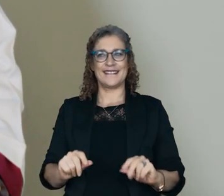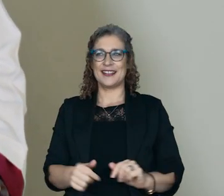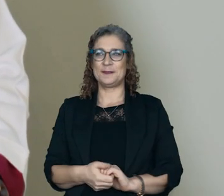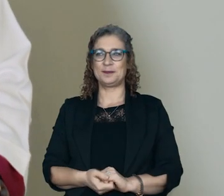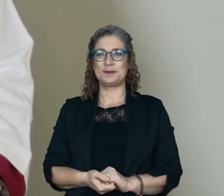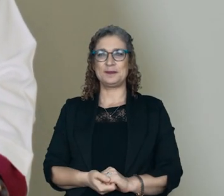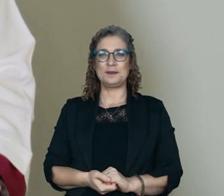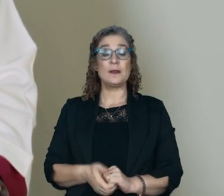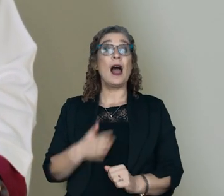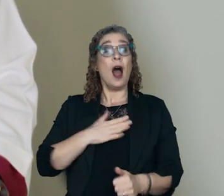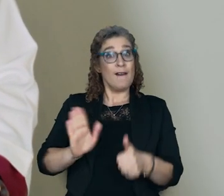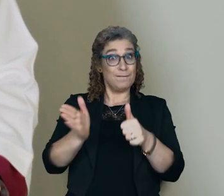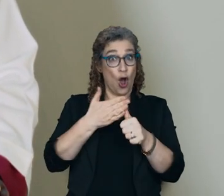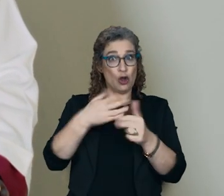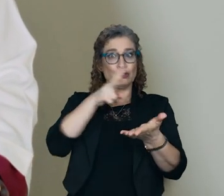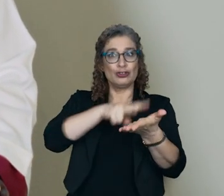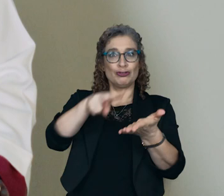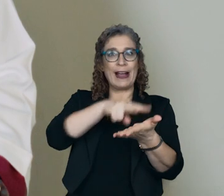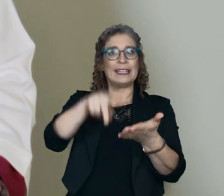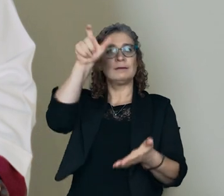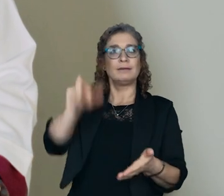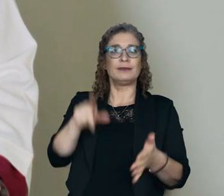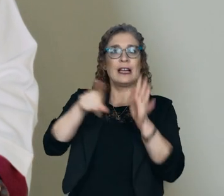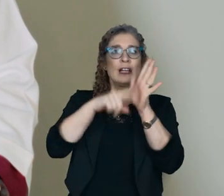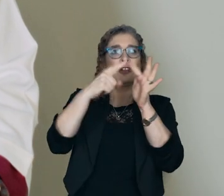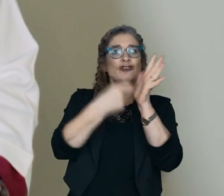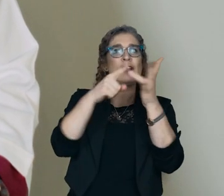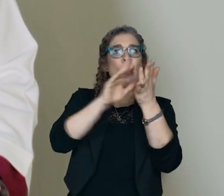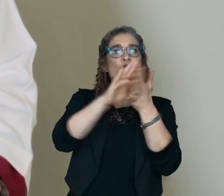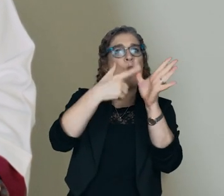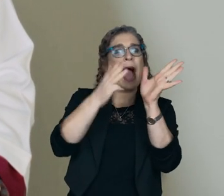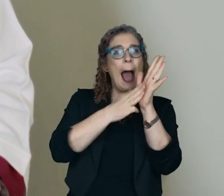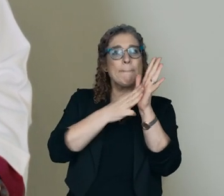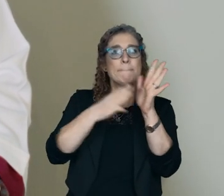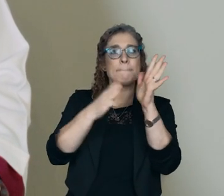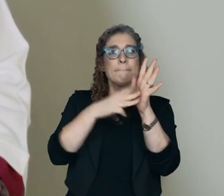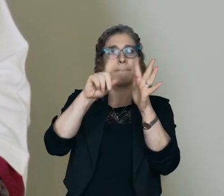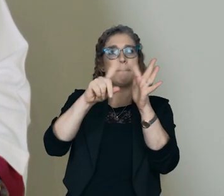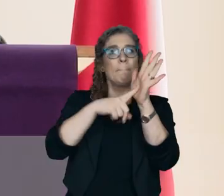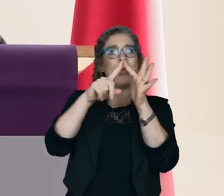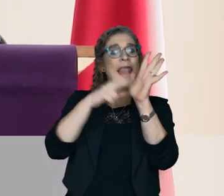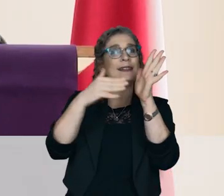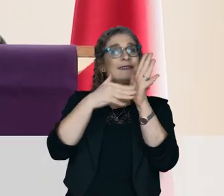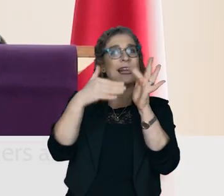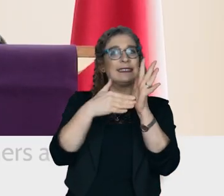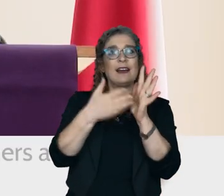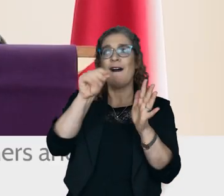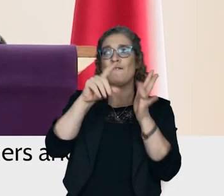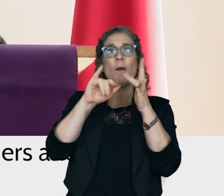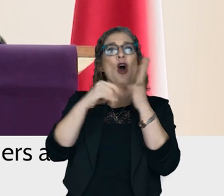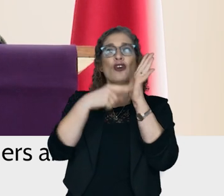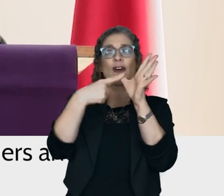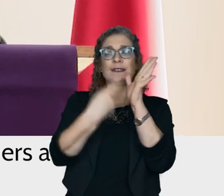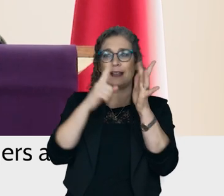Our first reading is brought to us by Gerardham Melendez from Costa Rica. En cuanto a